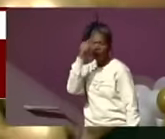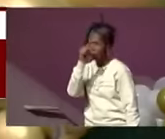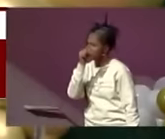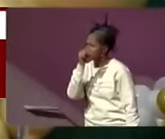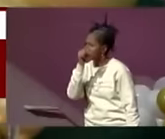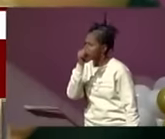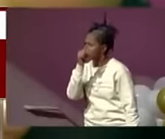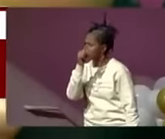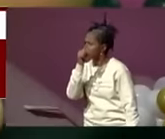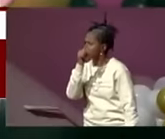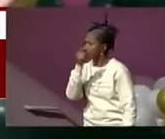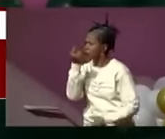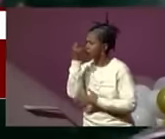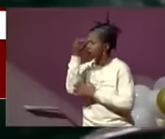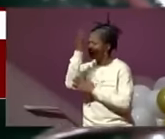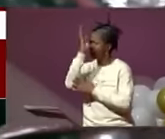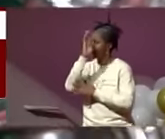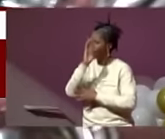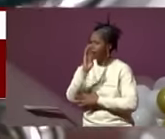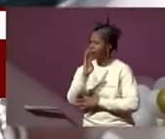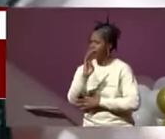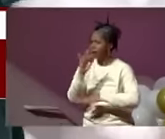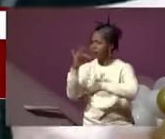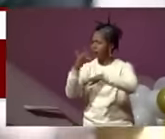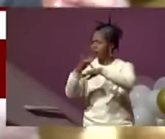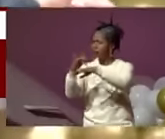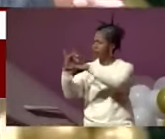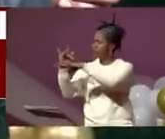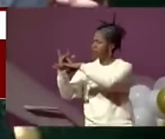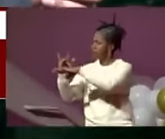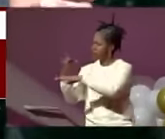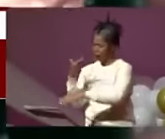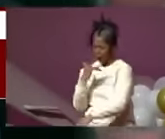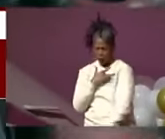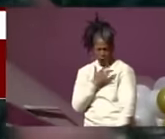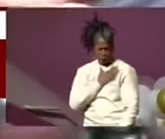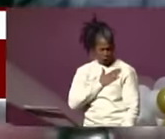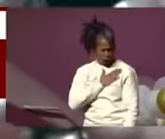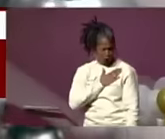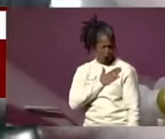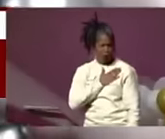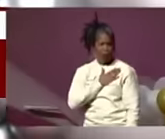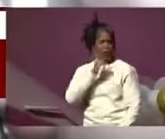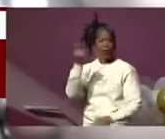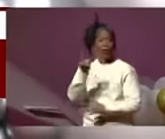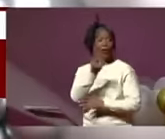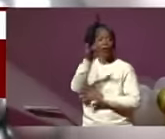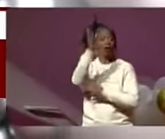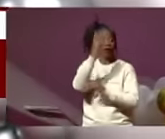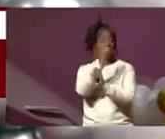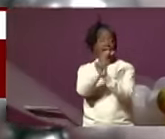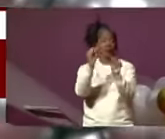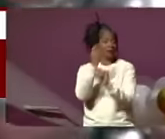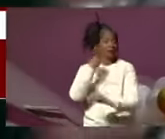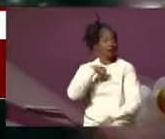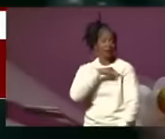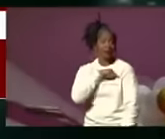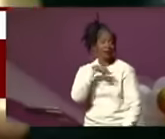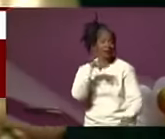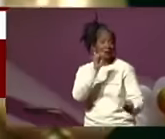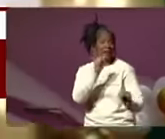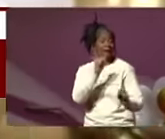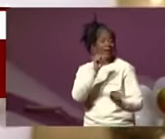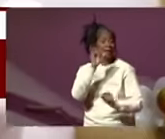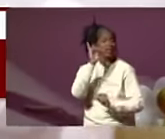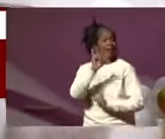Speaking to you right now. Don't you want to get out of the way of yourself? Only God can save us from us. That's why